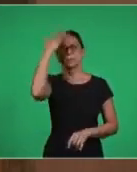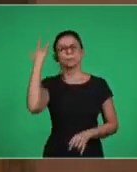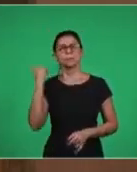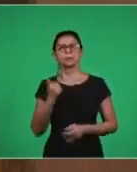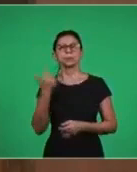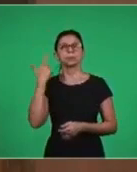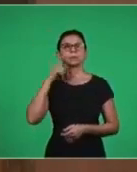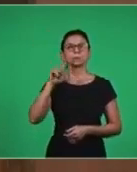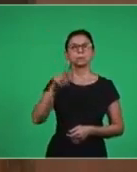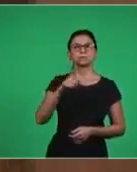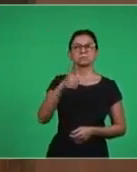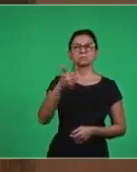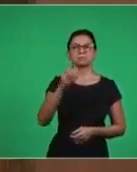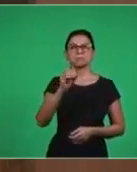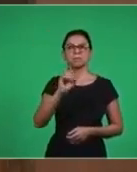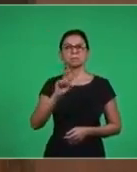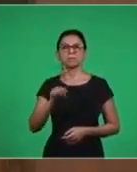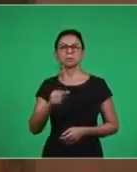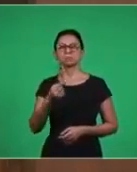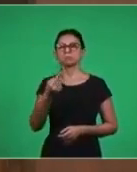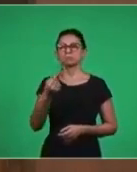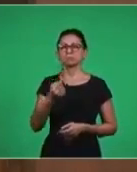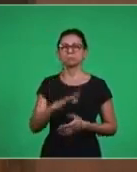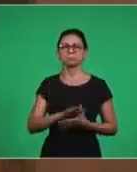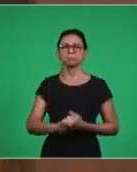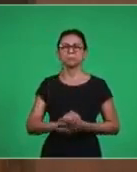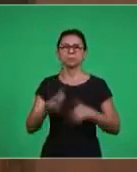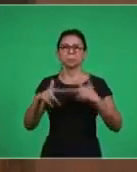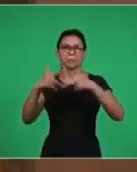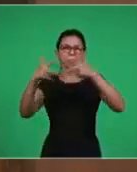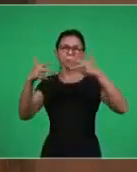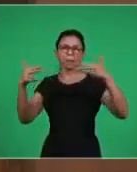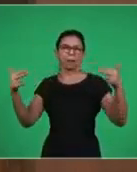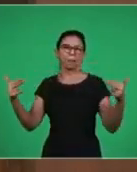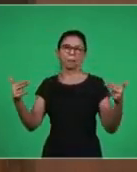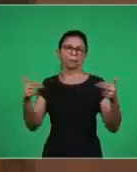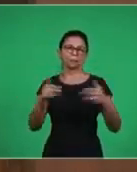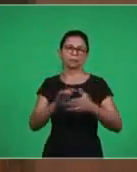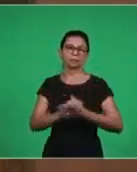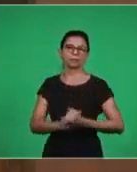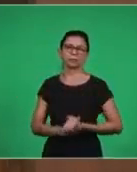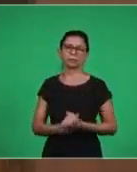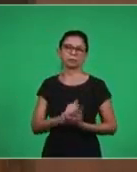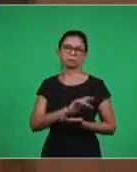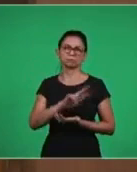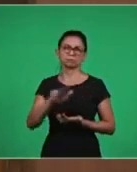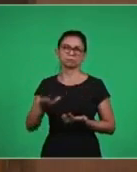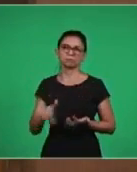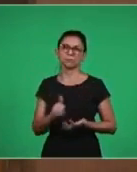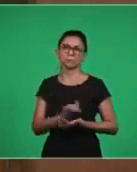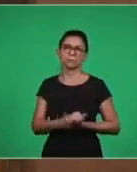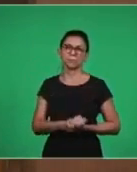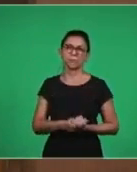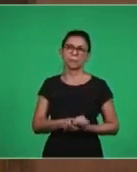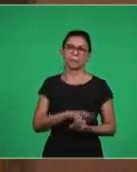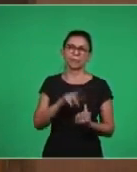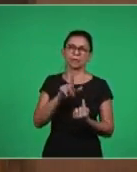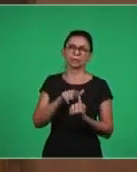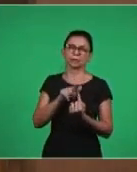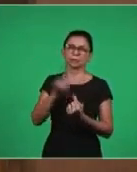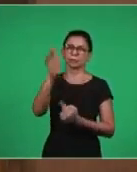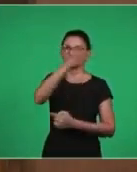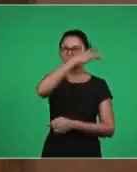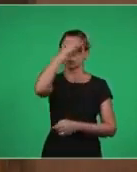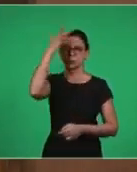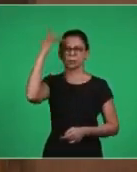give $10,000, earn $10,000, or the $3,000. It is important. We have been having difficulty